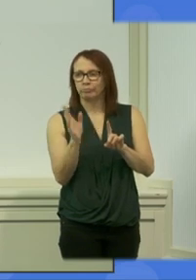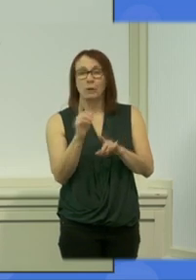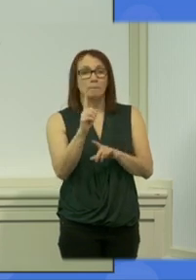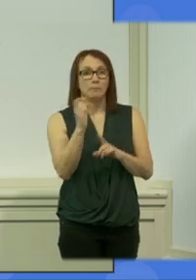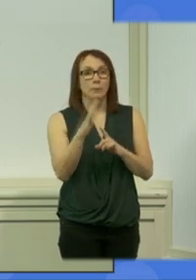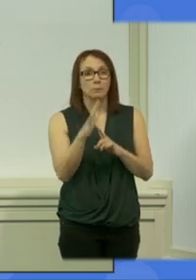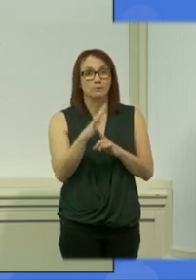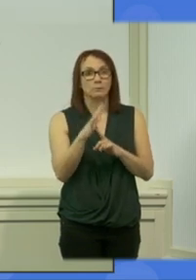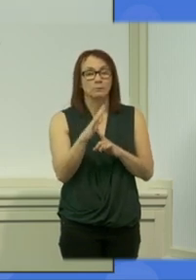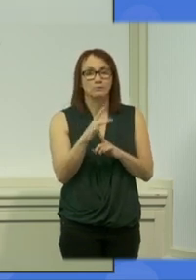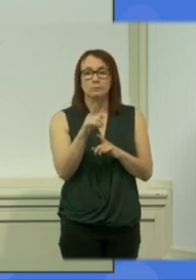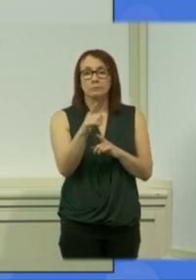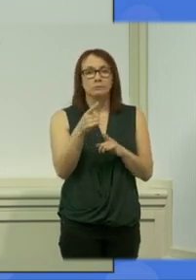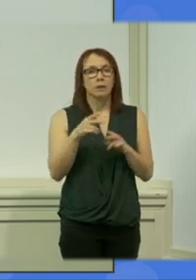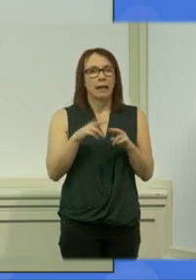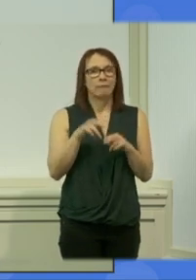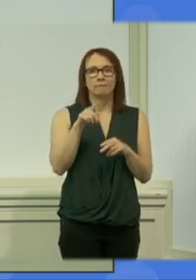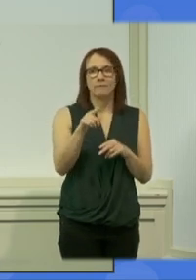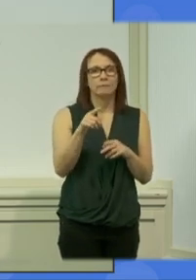Scotland. If you don't want to